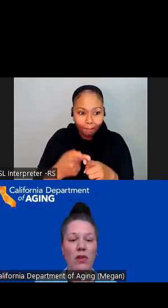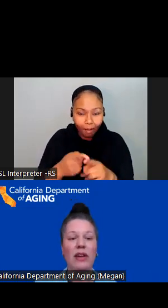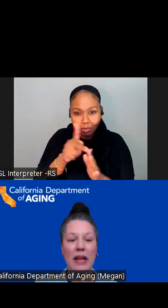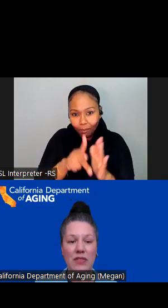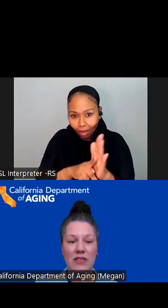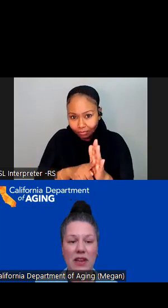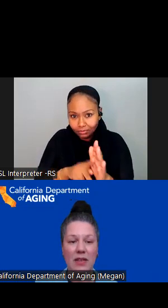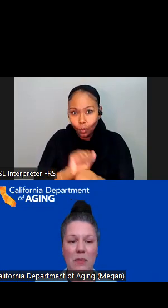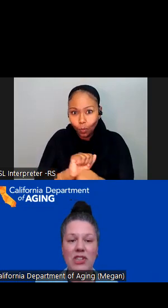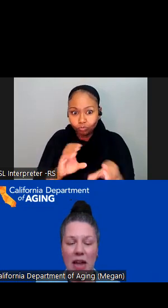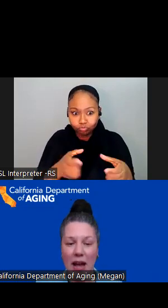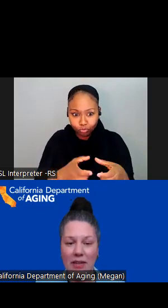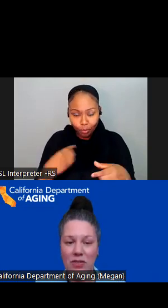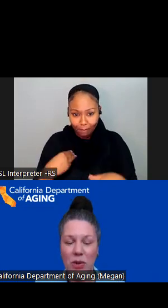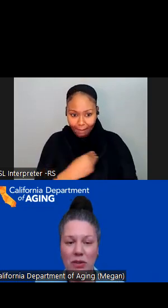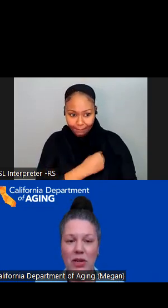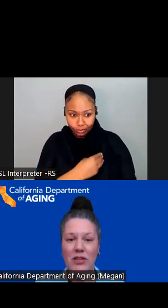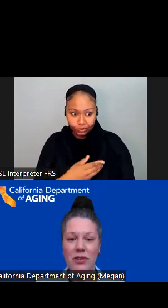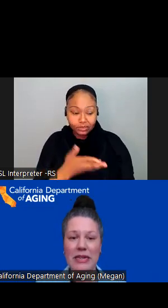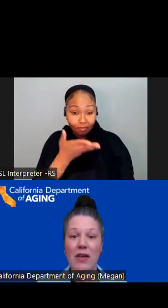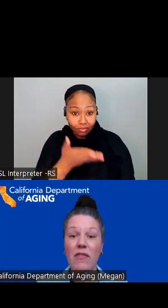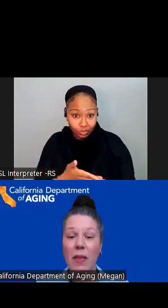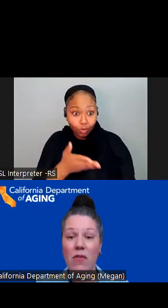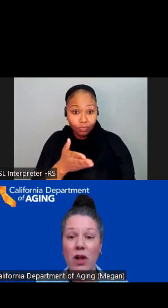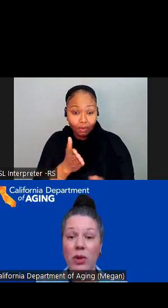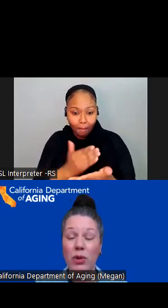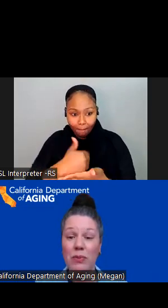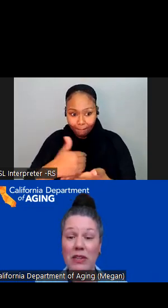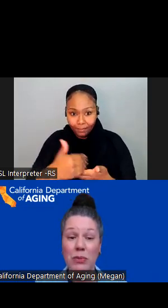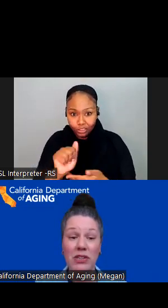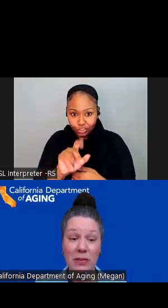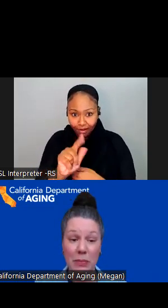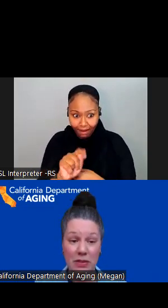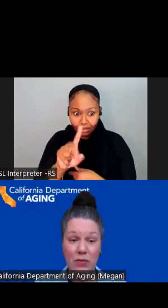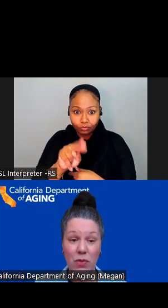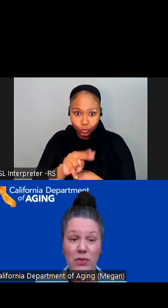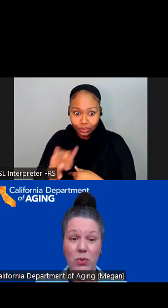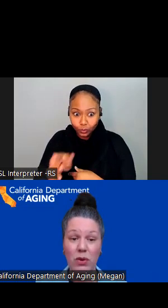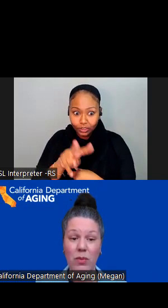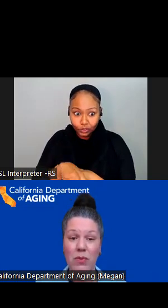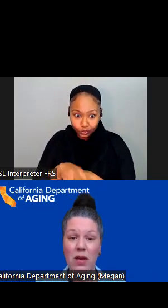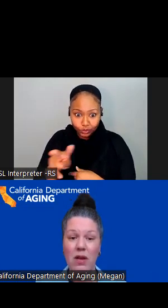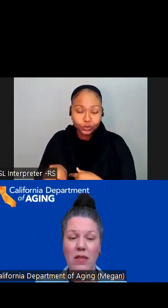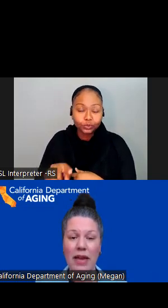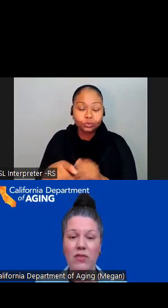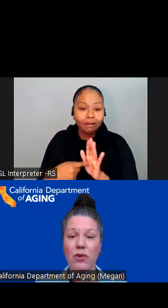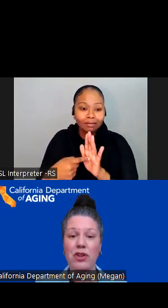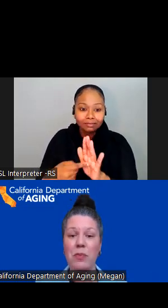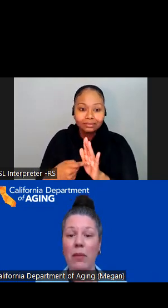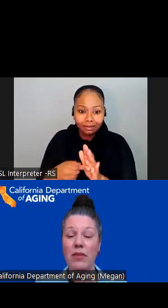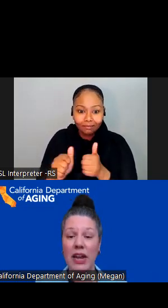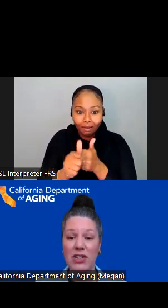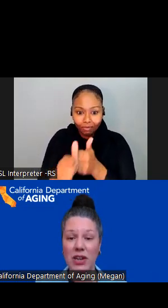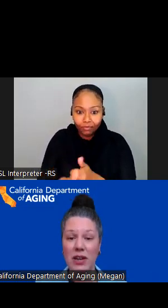So looking at this slide, the Budget Act of 2022 identified the following groups as participants for this work group: the